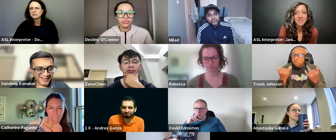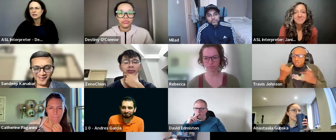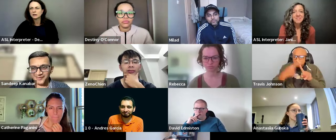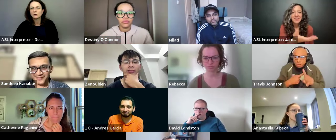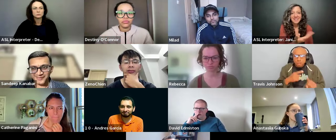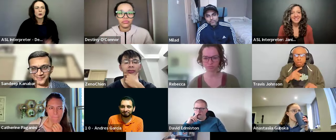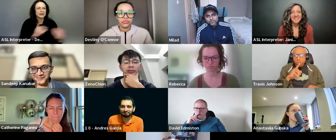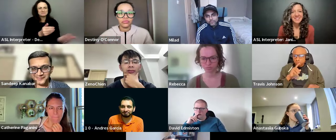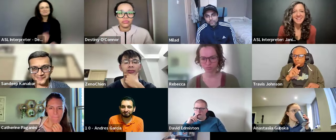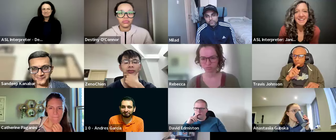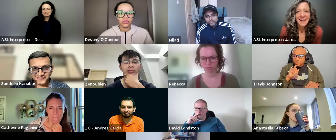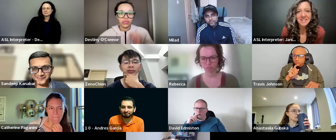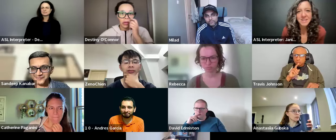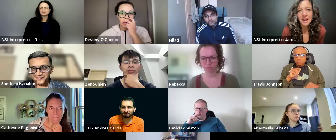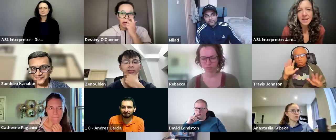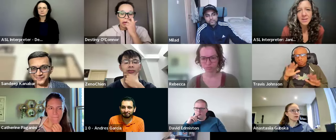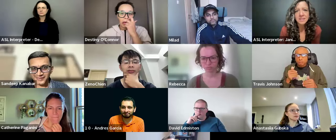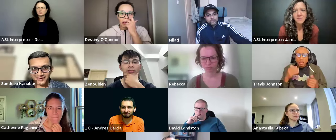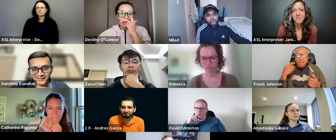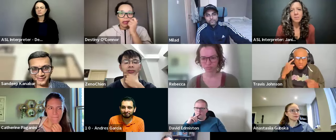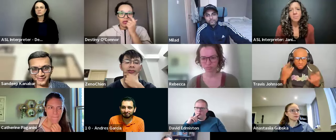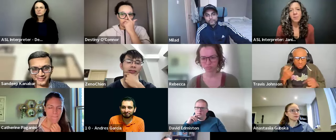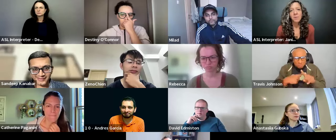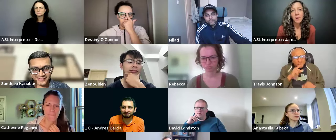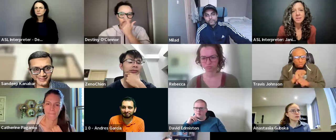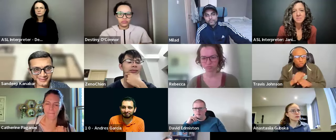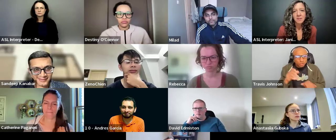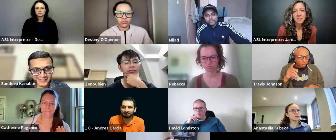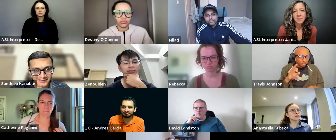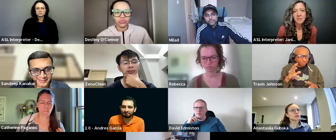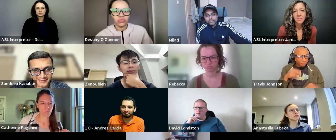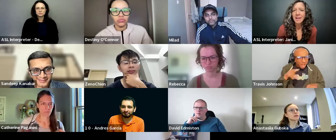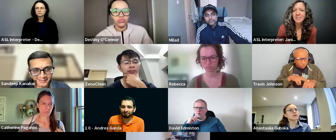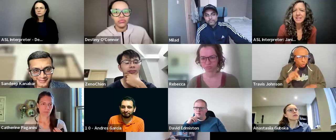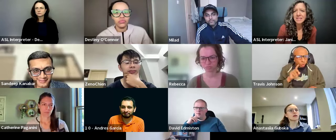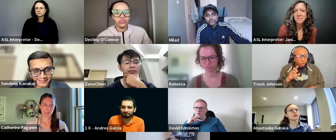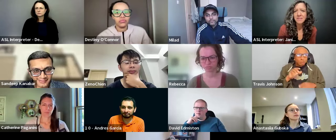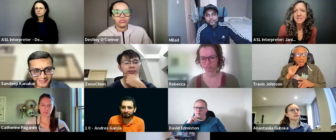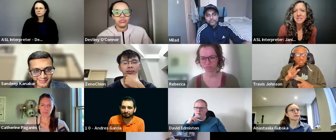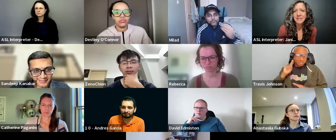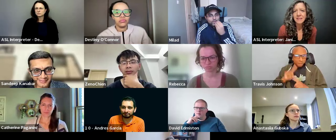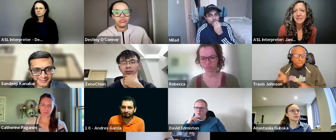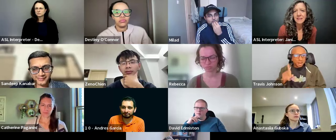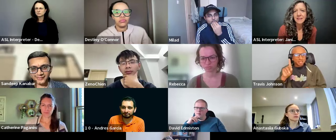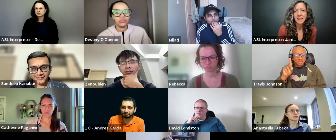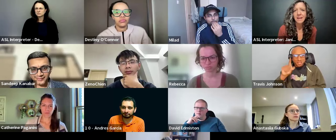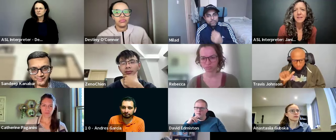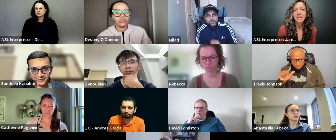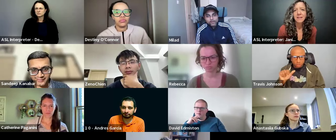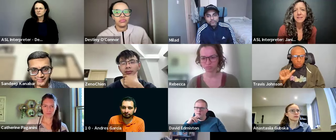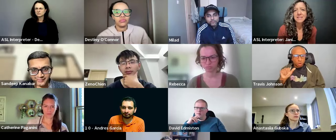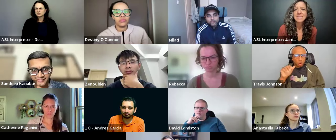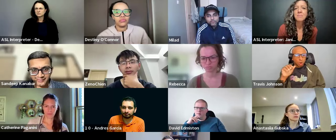This Travis is is saying, oh, go ahead. so yeah, I know that Deaf Employment Awareness Month. Well, actually, I think this month is